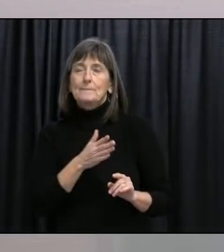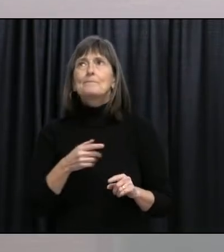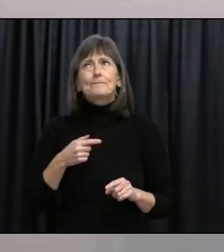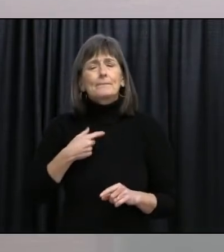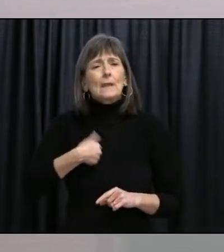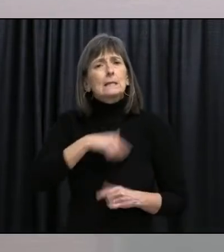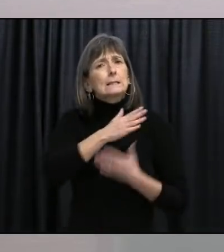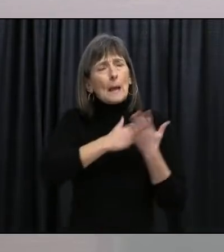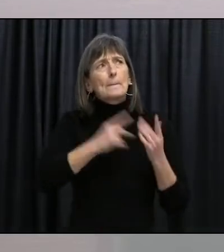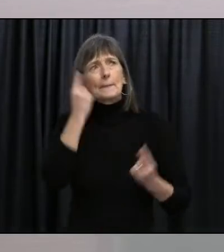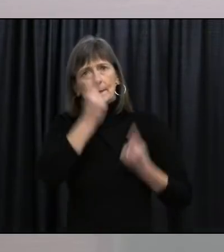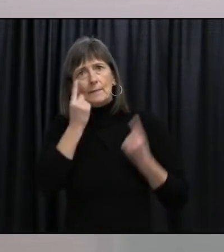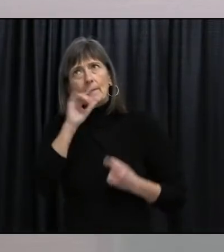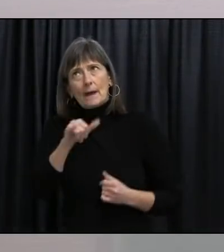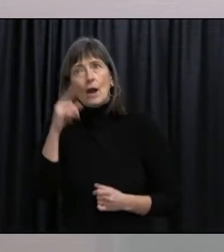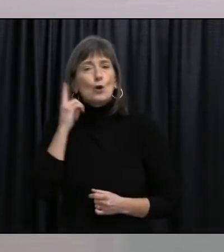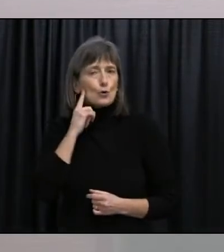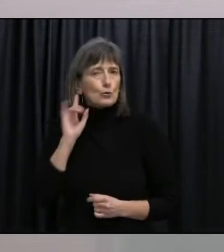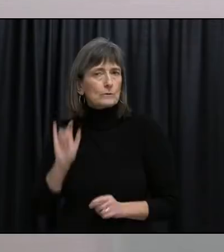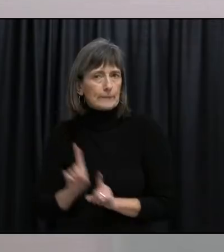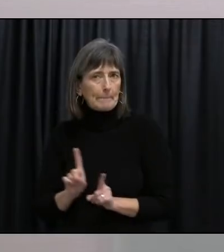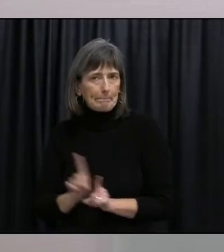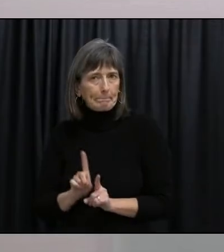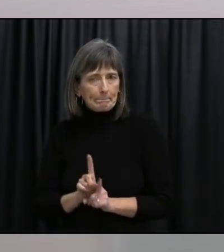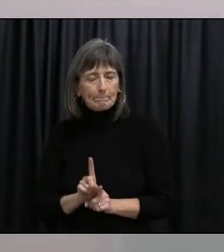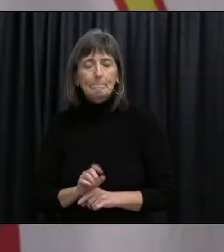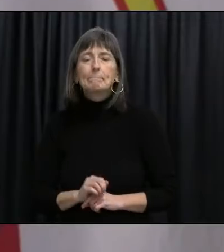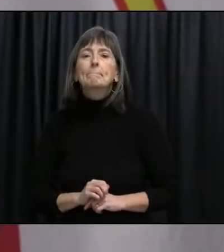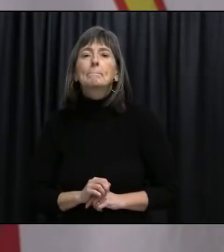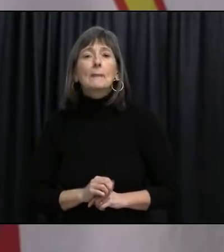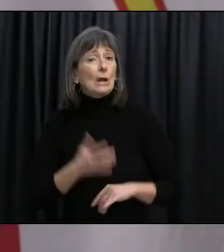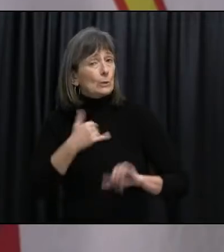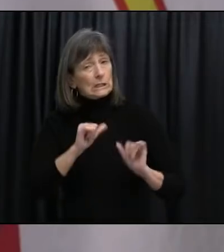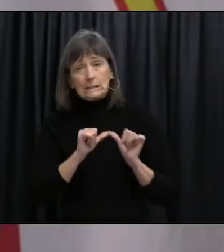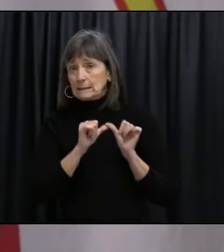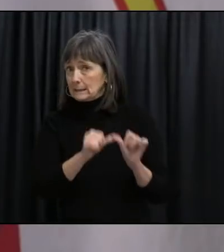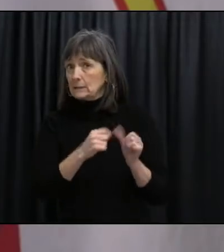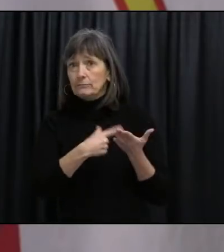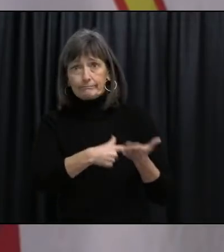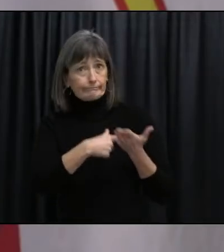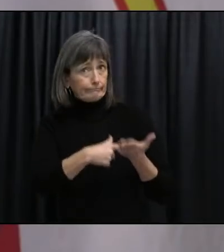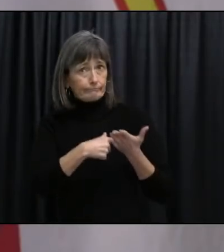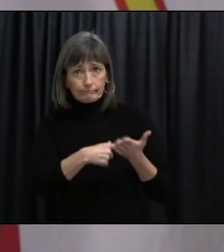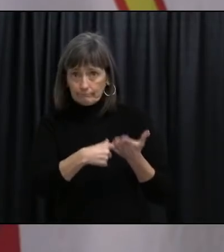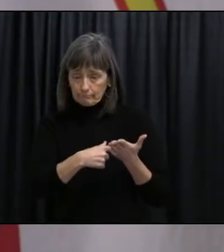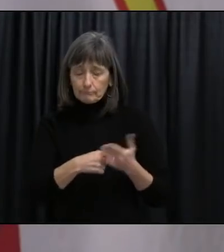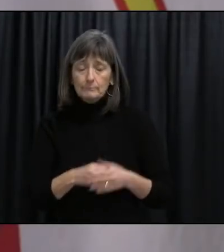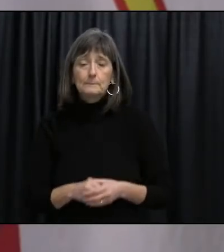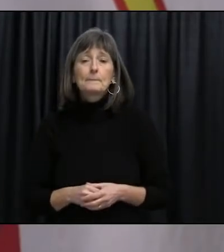considered by some, and those discussions are happening.